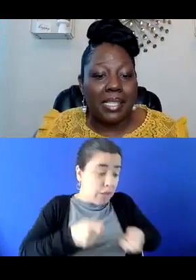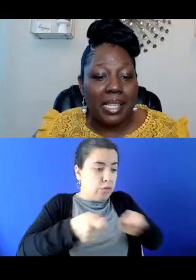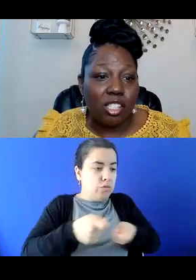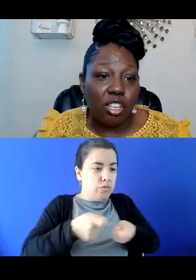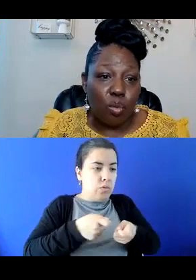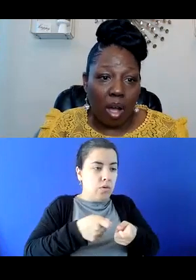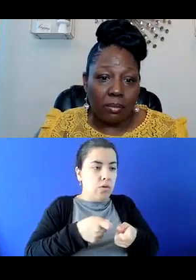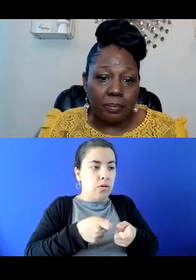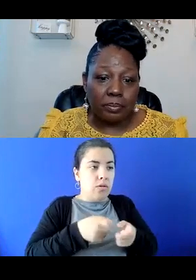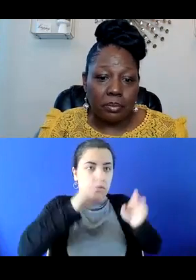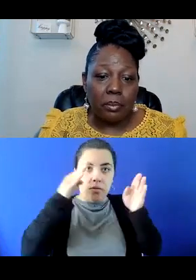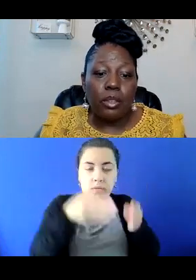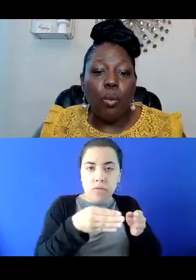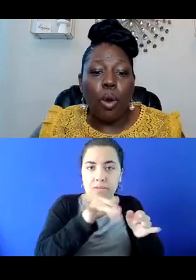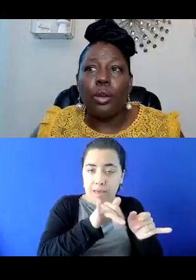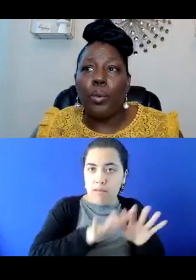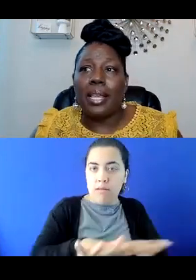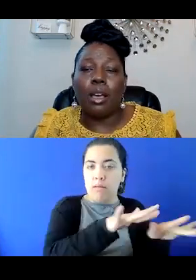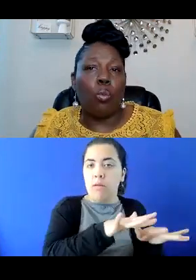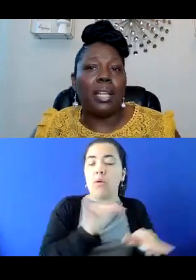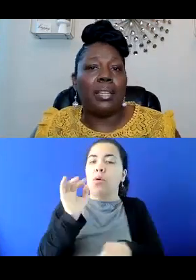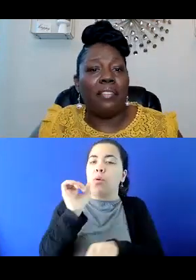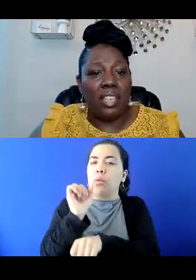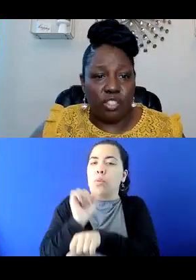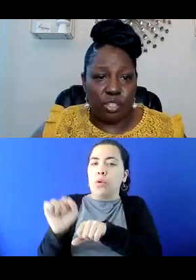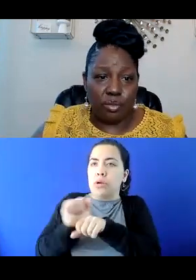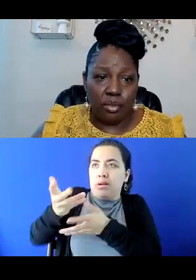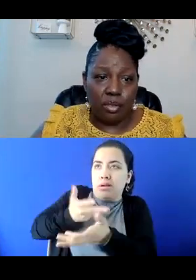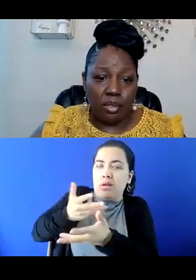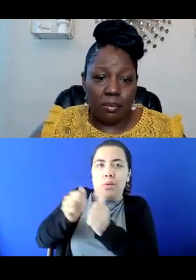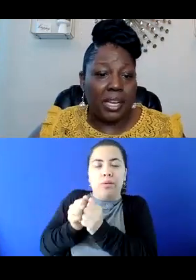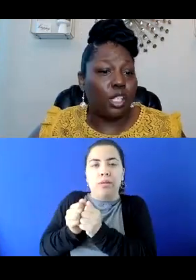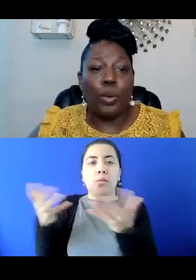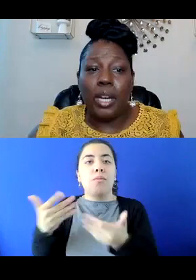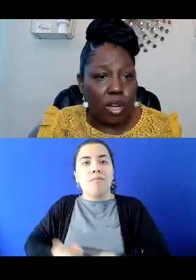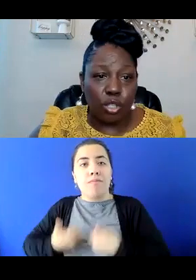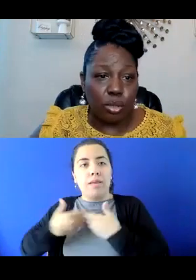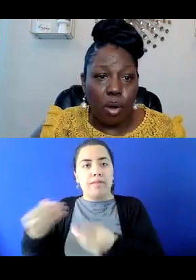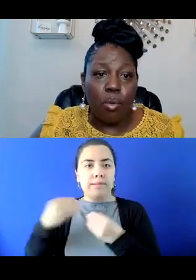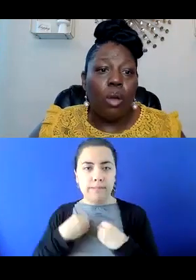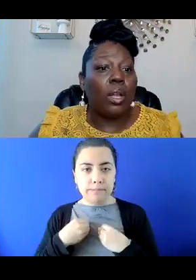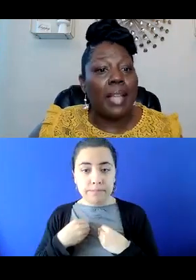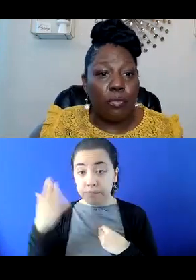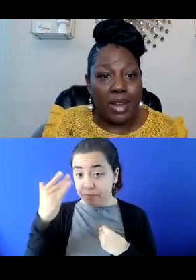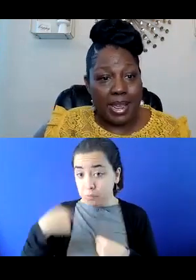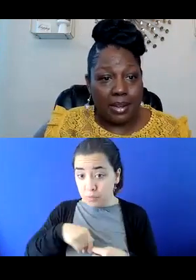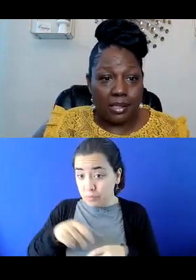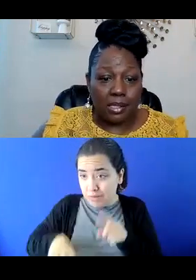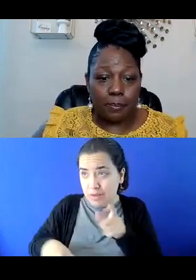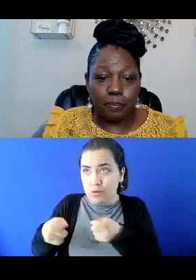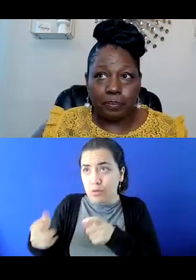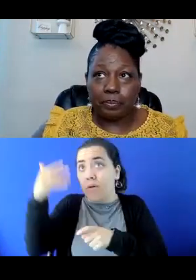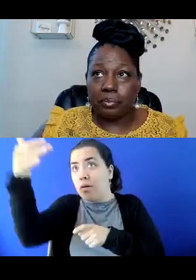that make sense to you all? Work with what life gives you, because we don't control what life will hand